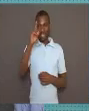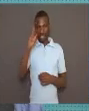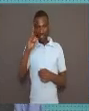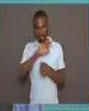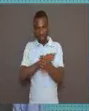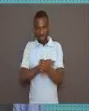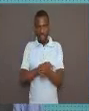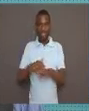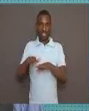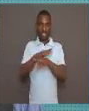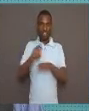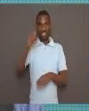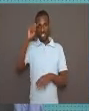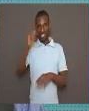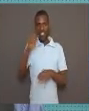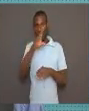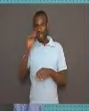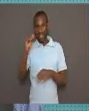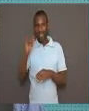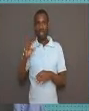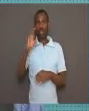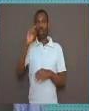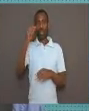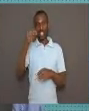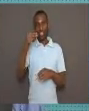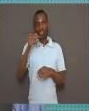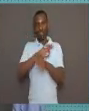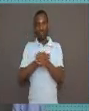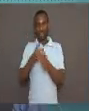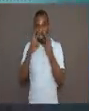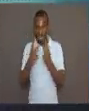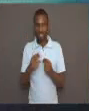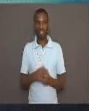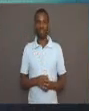adhesion, cohesion, and surface tension.